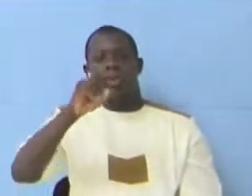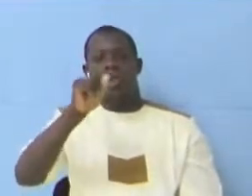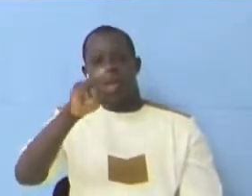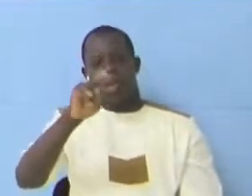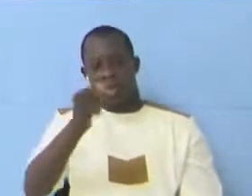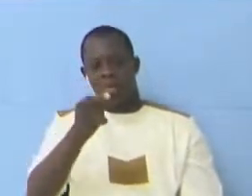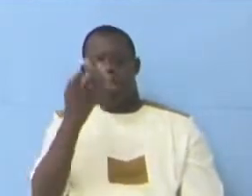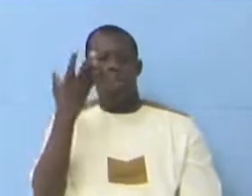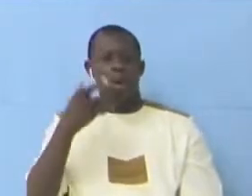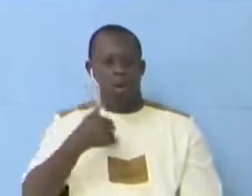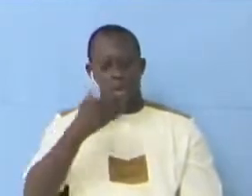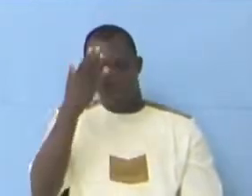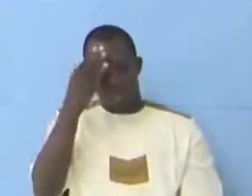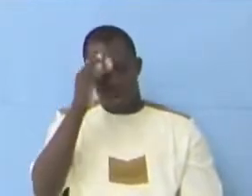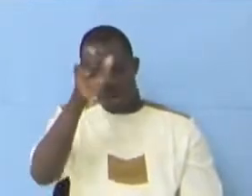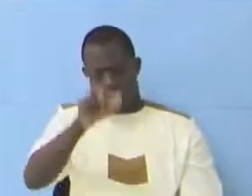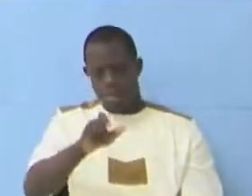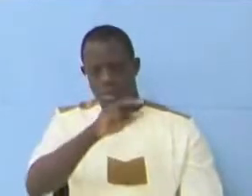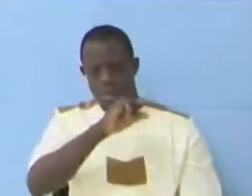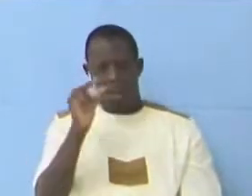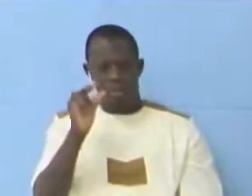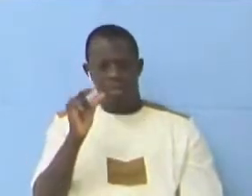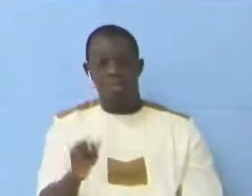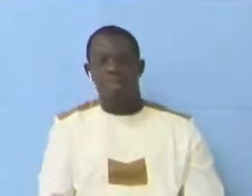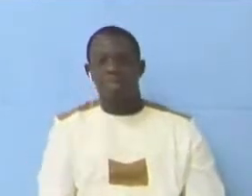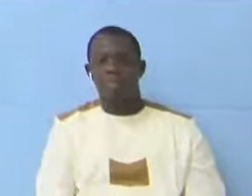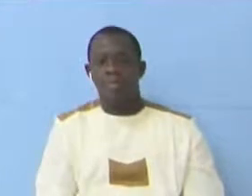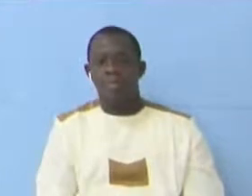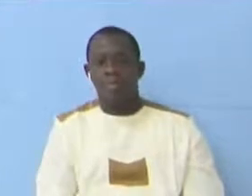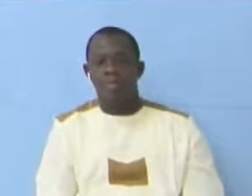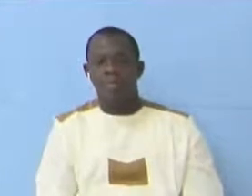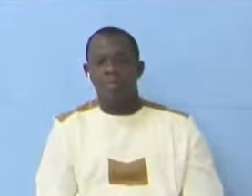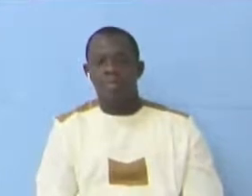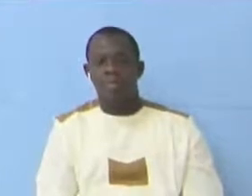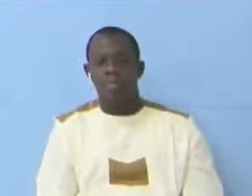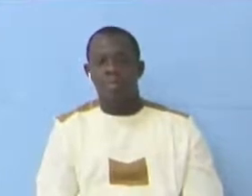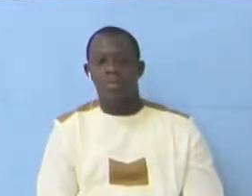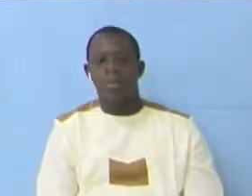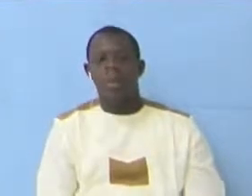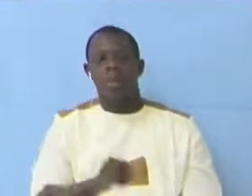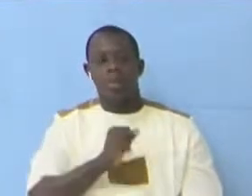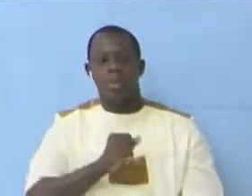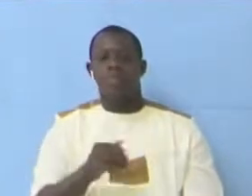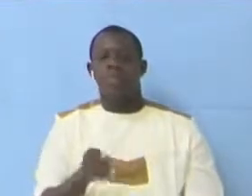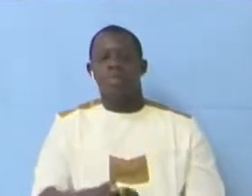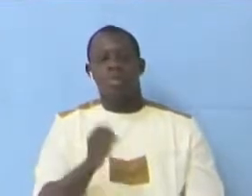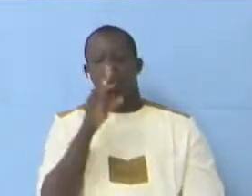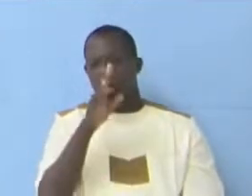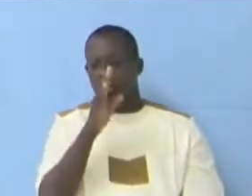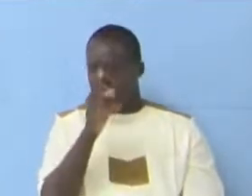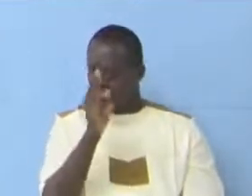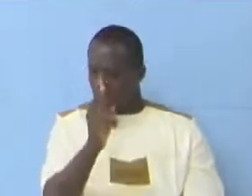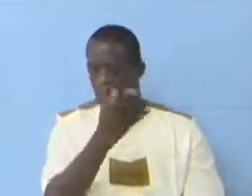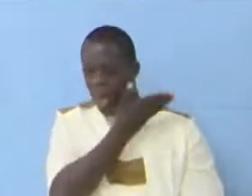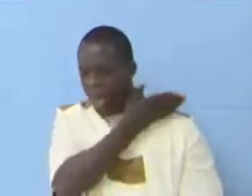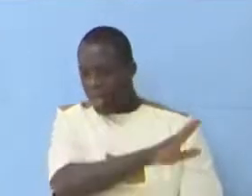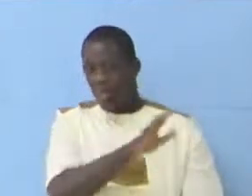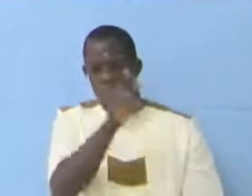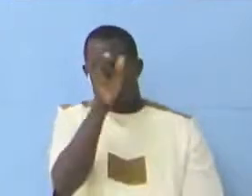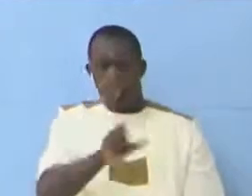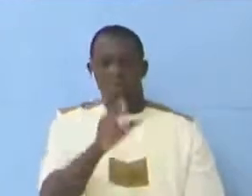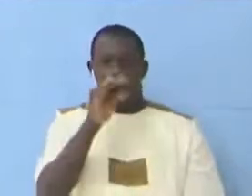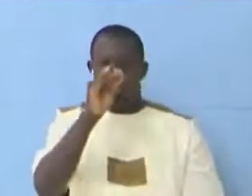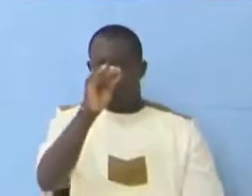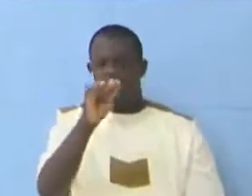woon na gestu boobu di Solo Bojang mooy waxtu bi nga xam ne xam naa turam. just retorted by saying, allow him to talk. ci la wax ne ma may ko mu